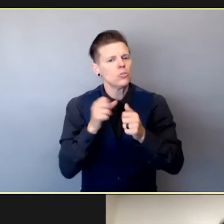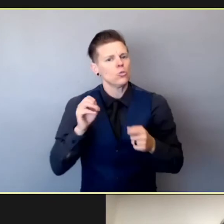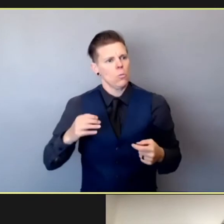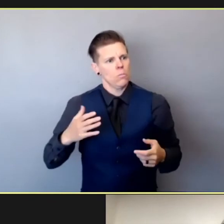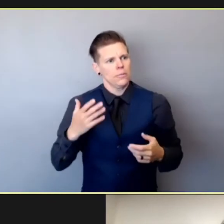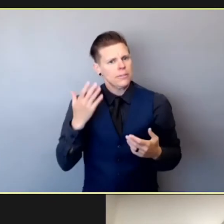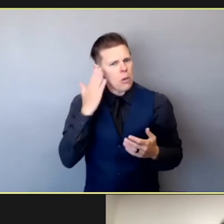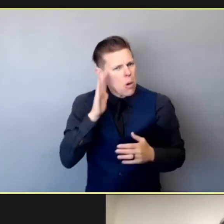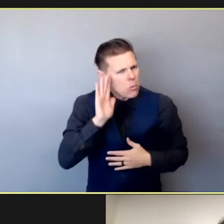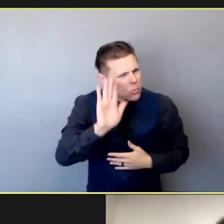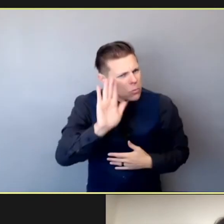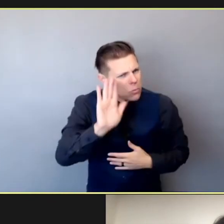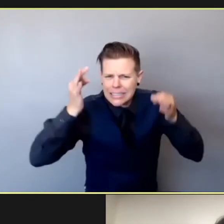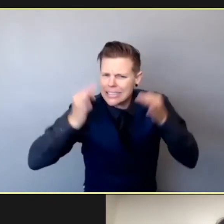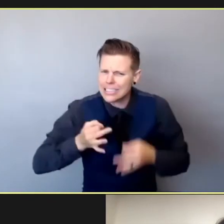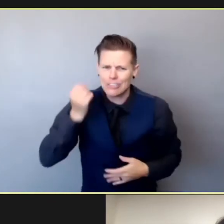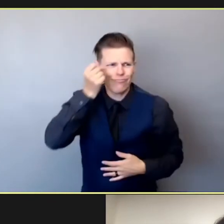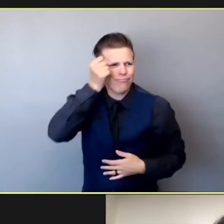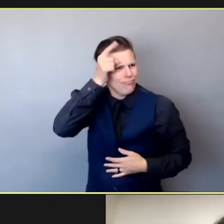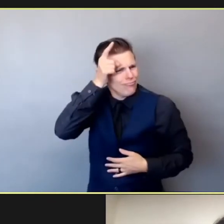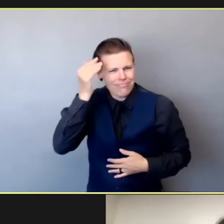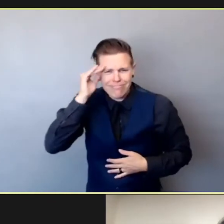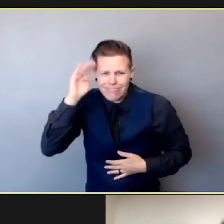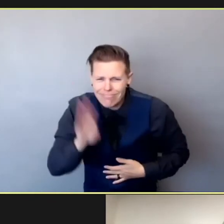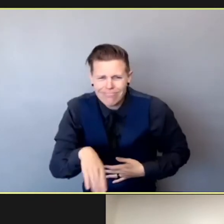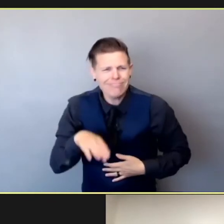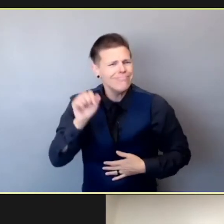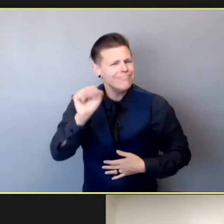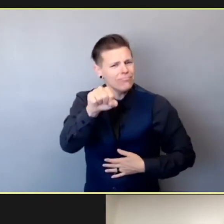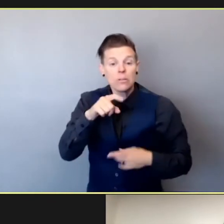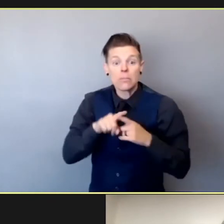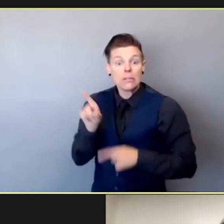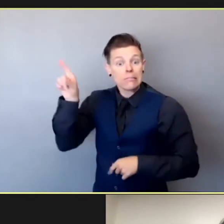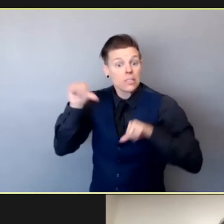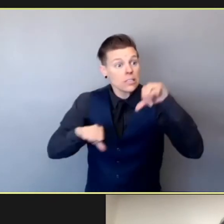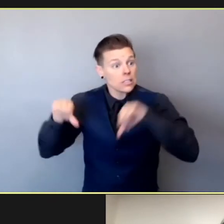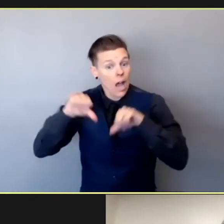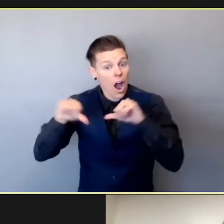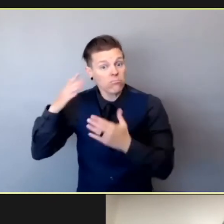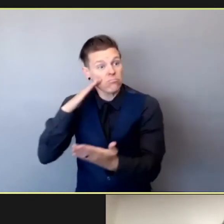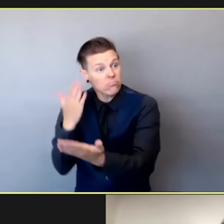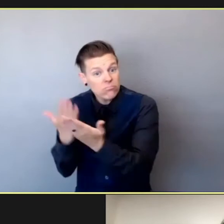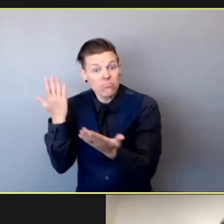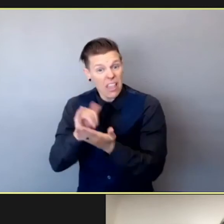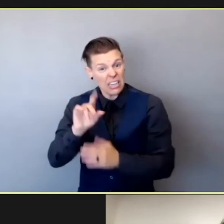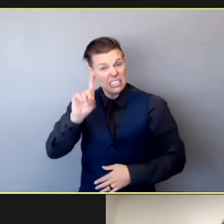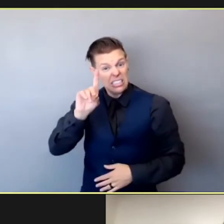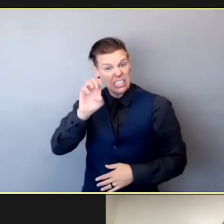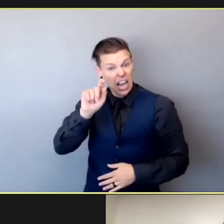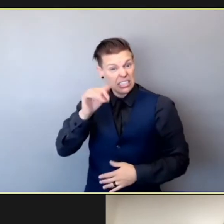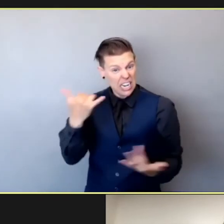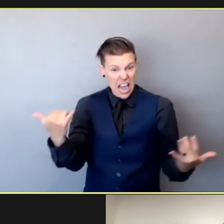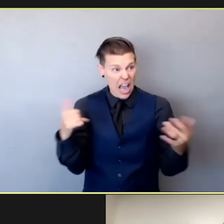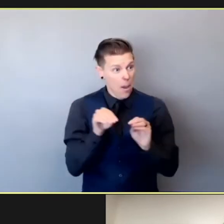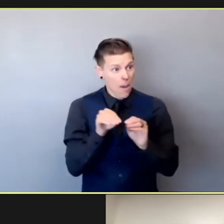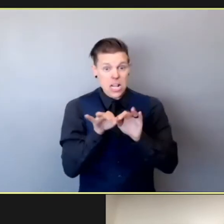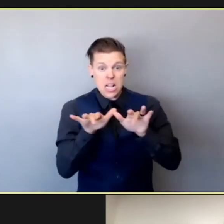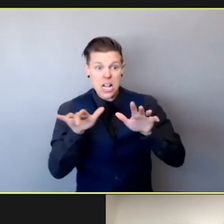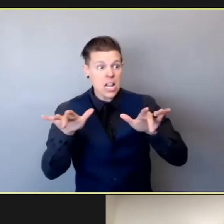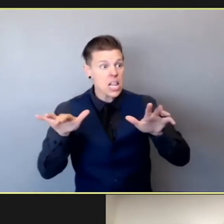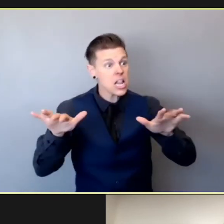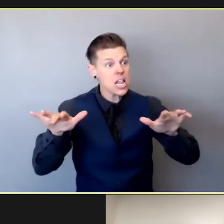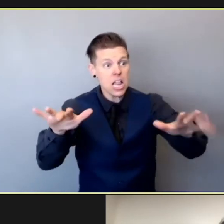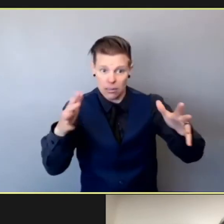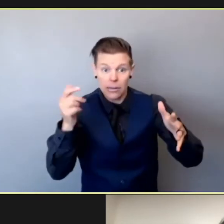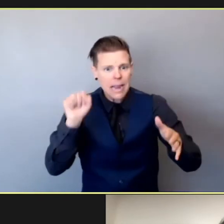there, right? The reason why Delta variant is spreading is because COVID looks for where they can go, right? Right now